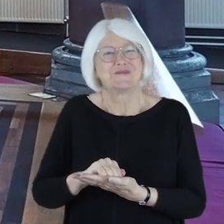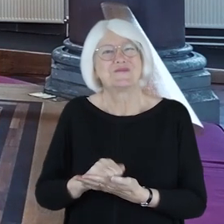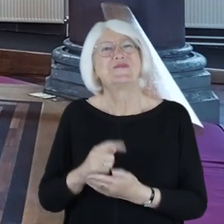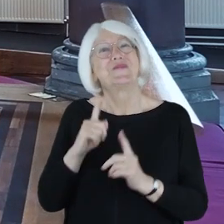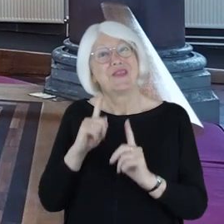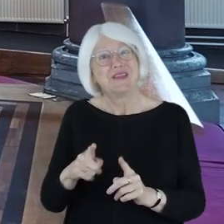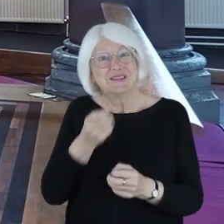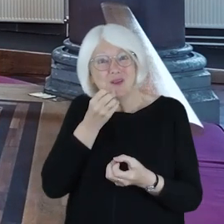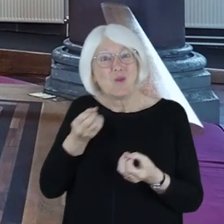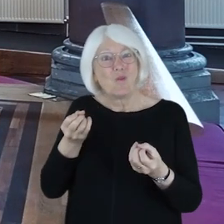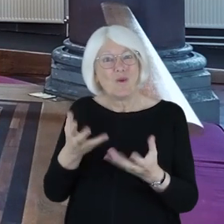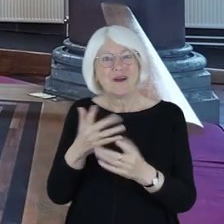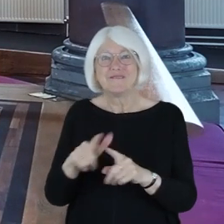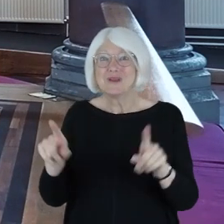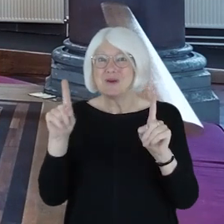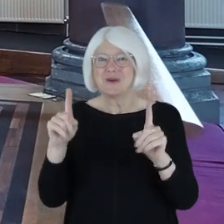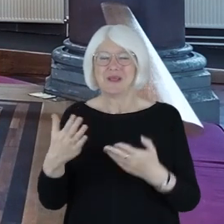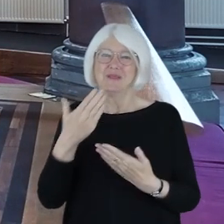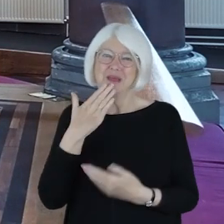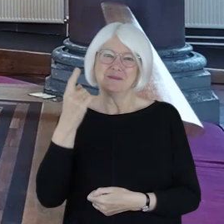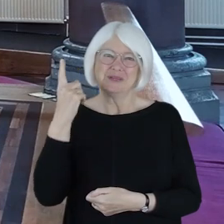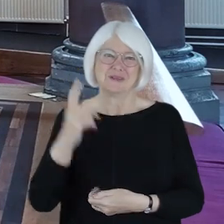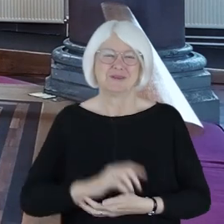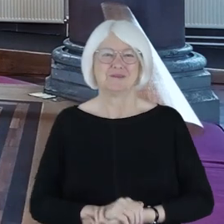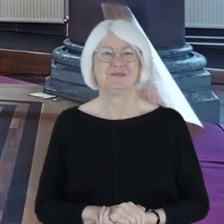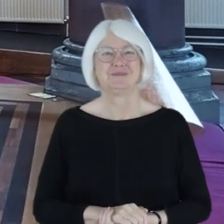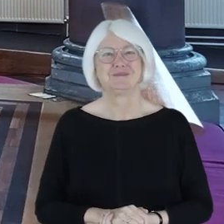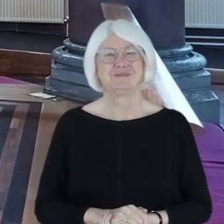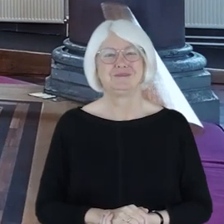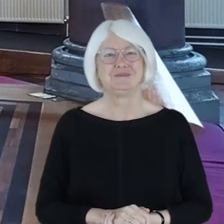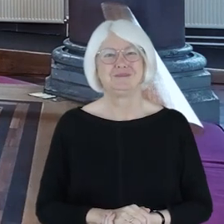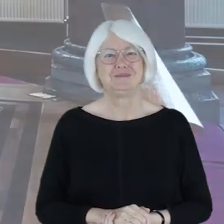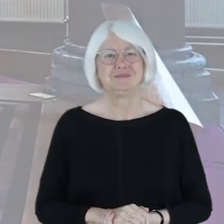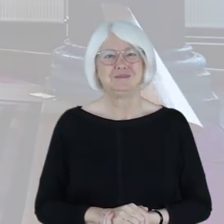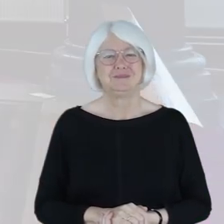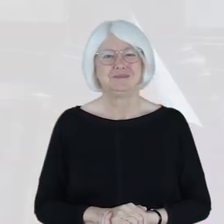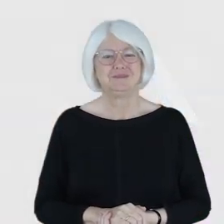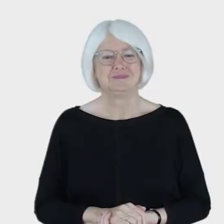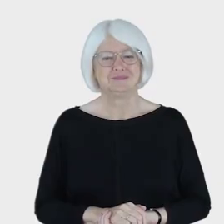This is the word of the Lord. Thanks be to God.